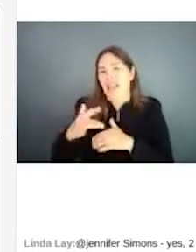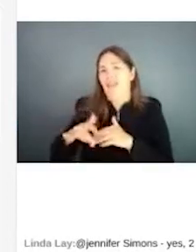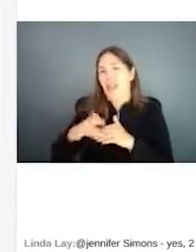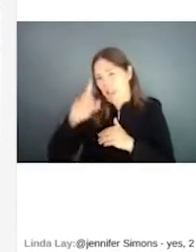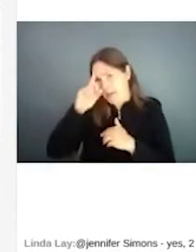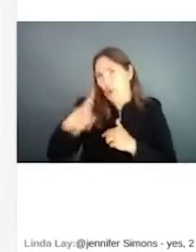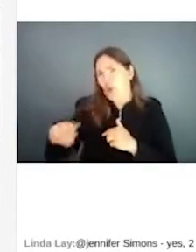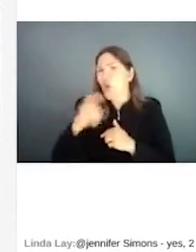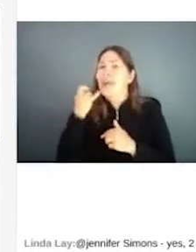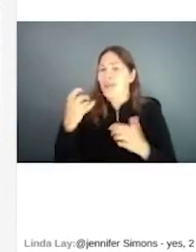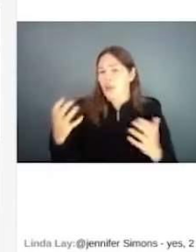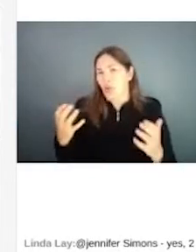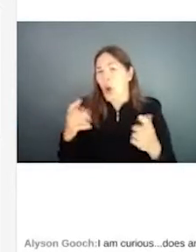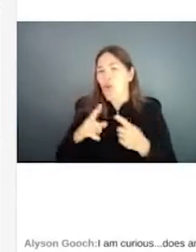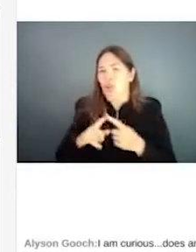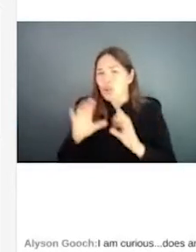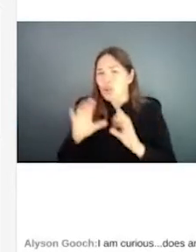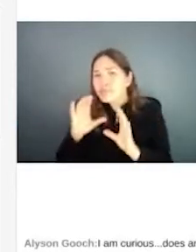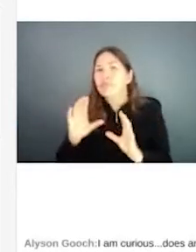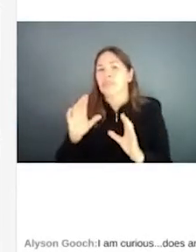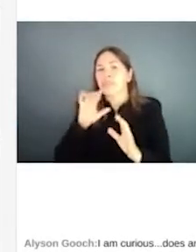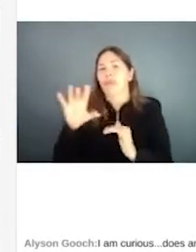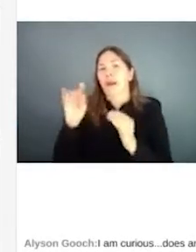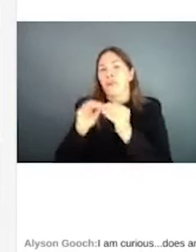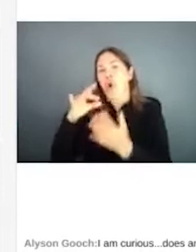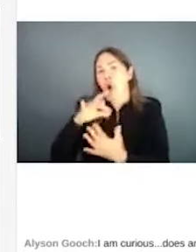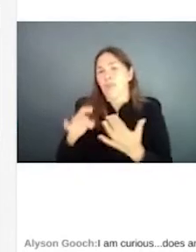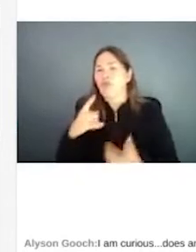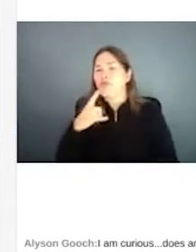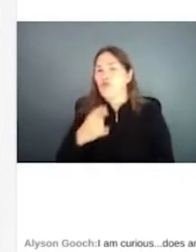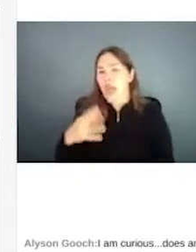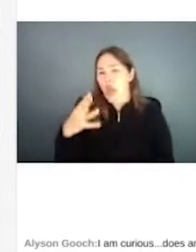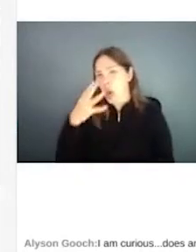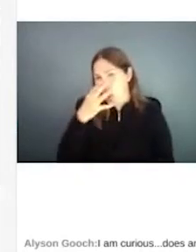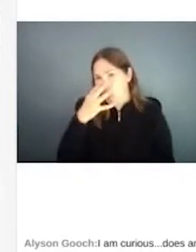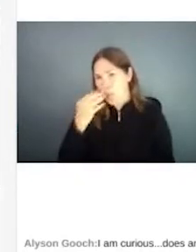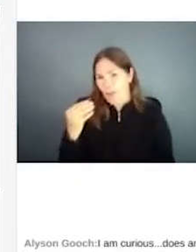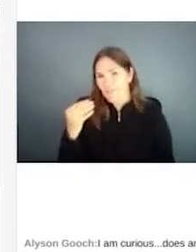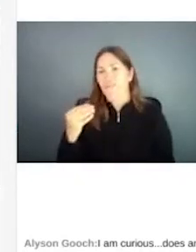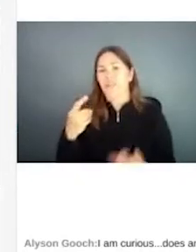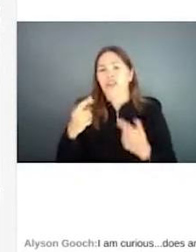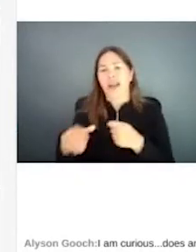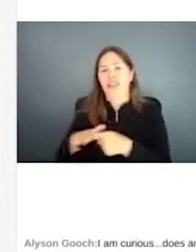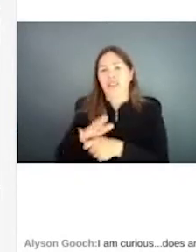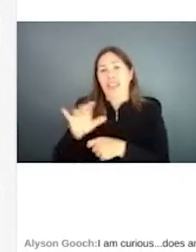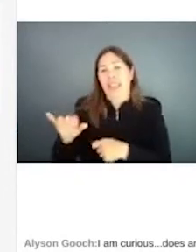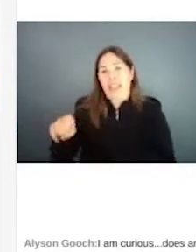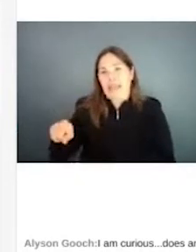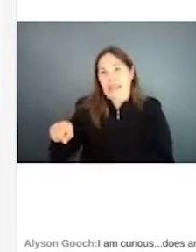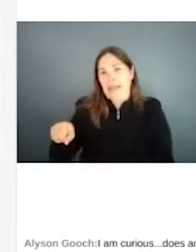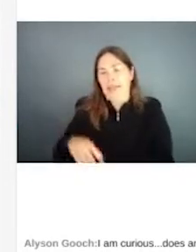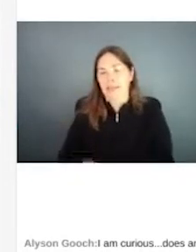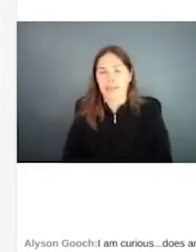you if you wish to explore that as an option, right? Red Wolf. They're trying to fill a need.